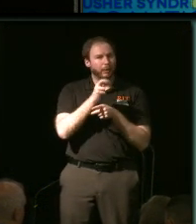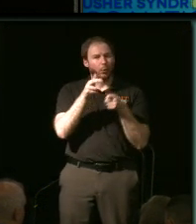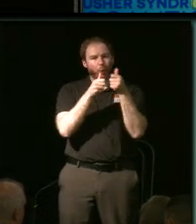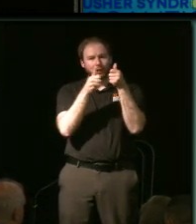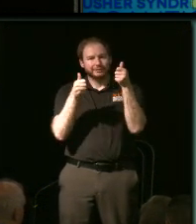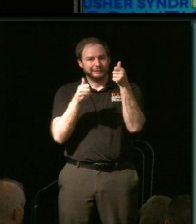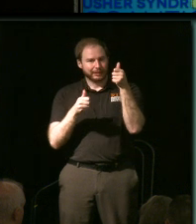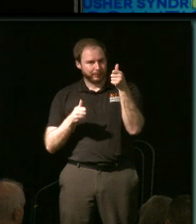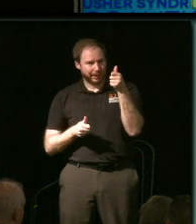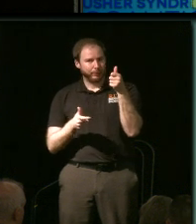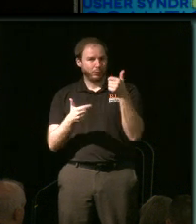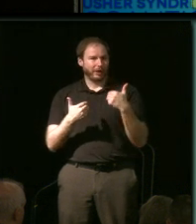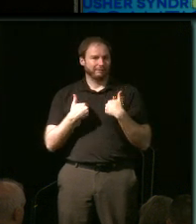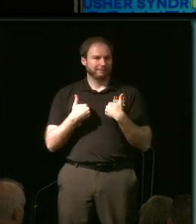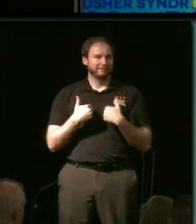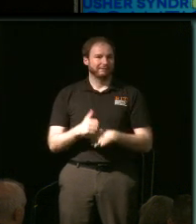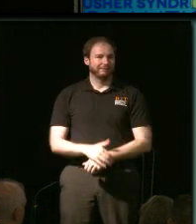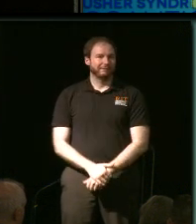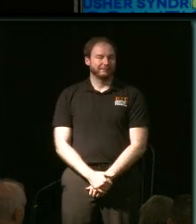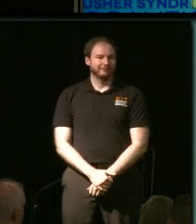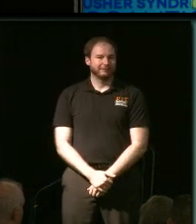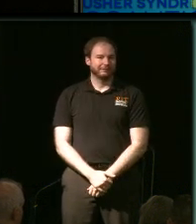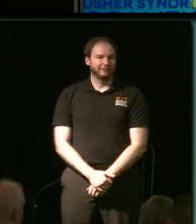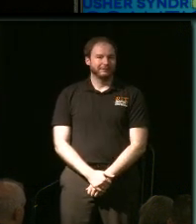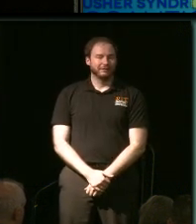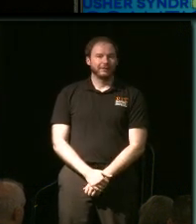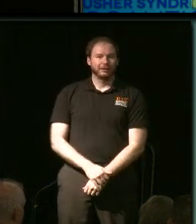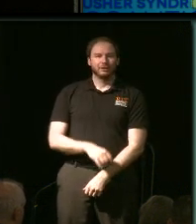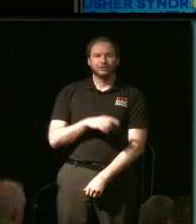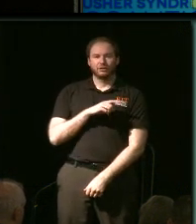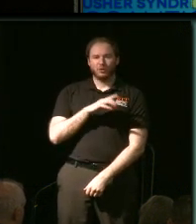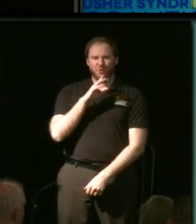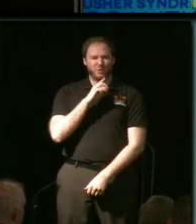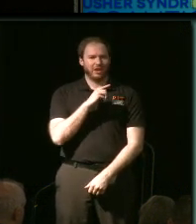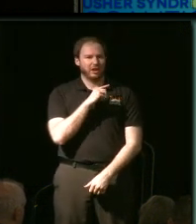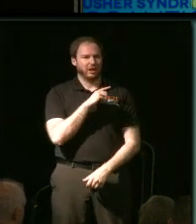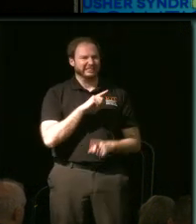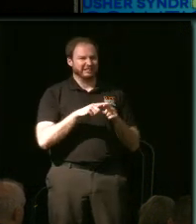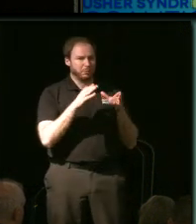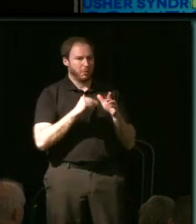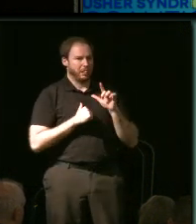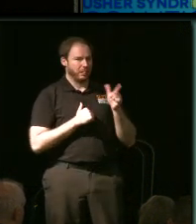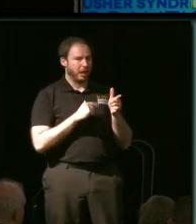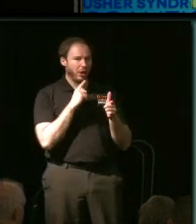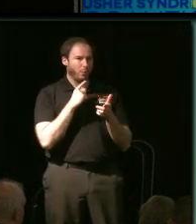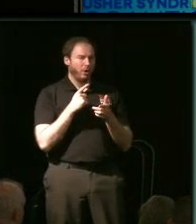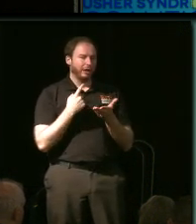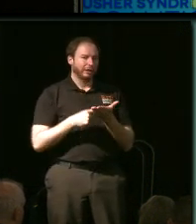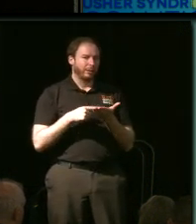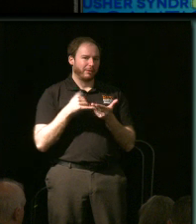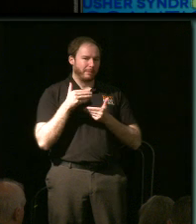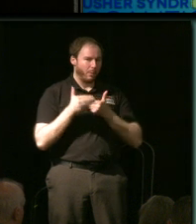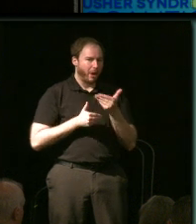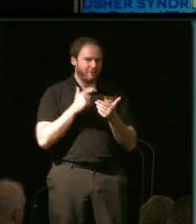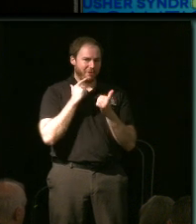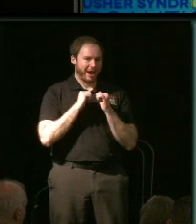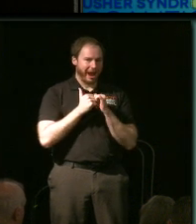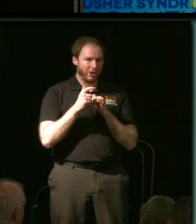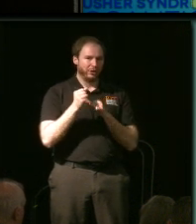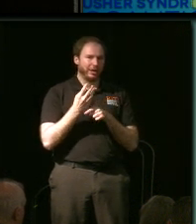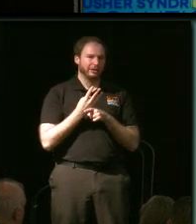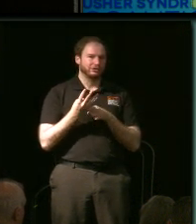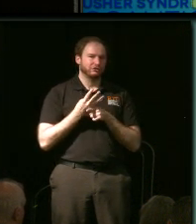Usher syndrome that you have. And Celeste Wyman is going to talk more about the process of genetic testing